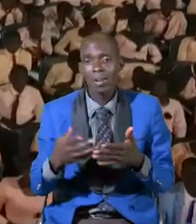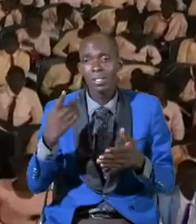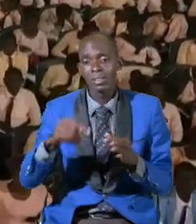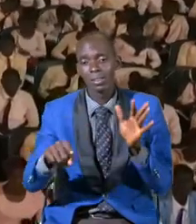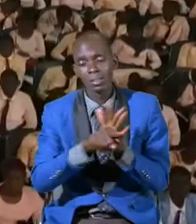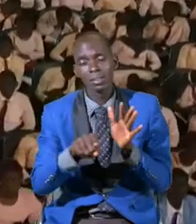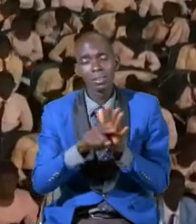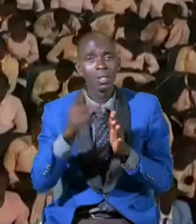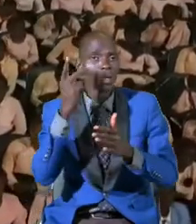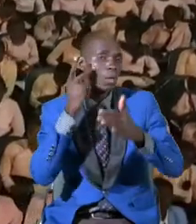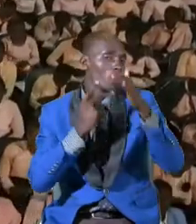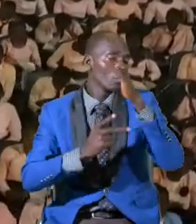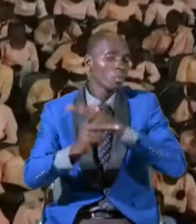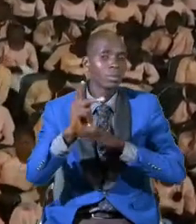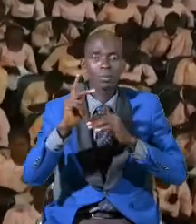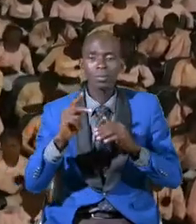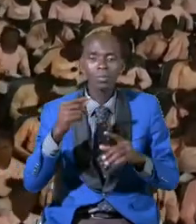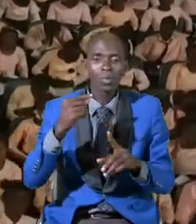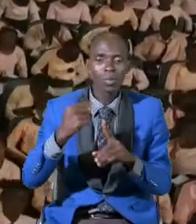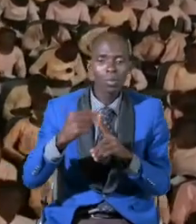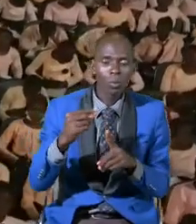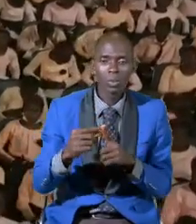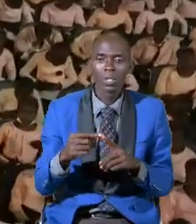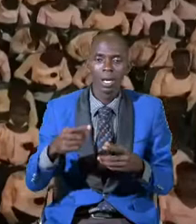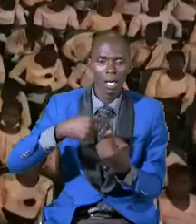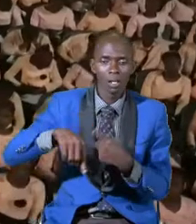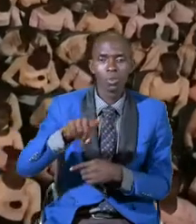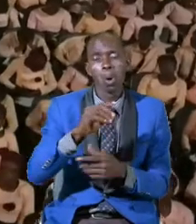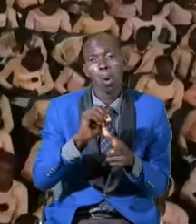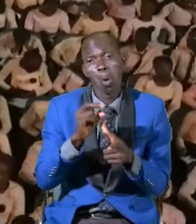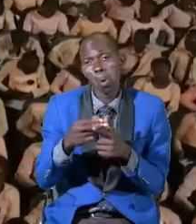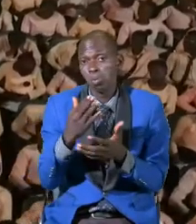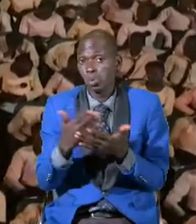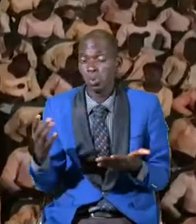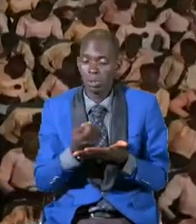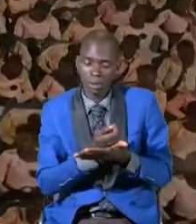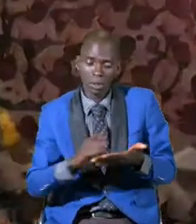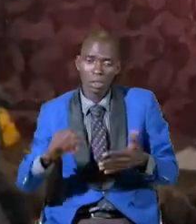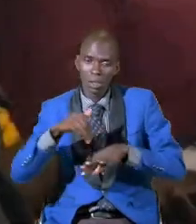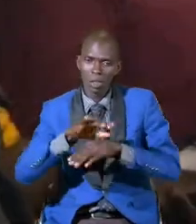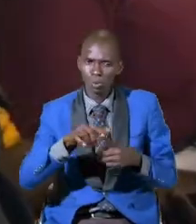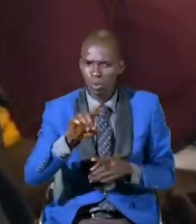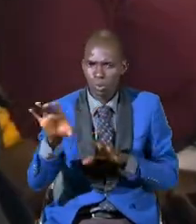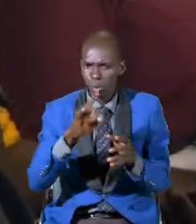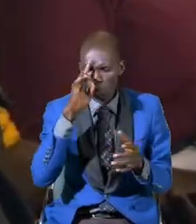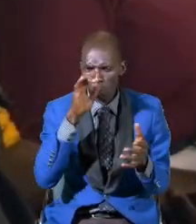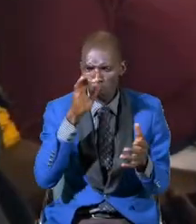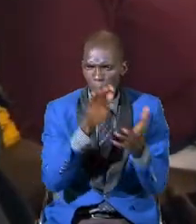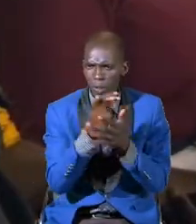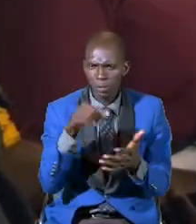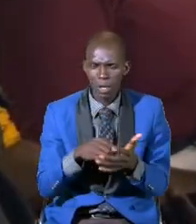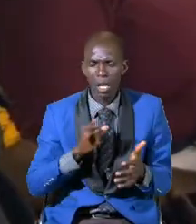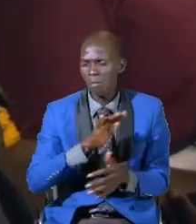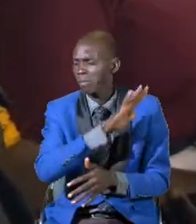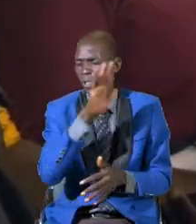are around you, or maybe somebody wrote to you, he said, well, I hope you believe this. I never say anything except